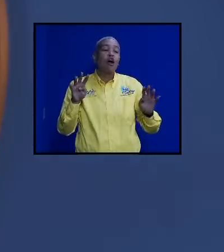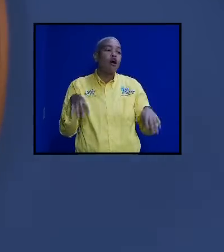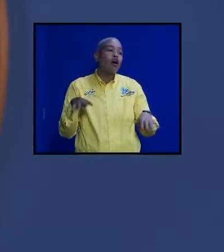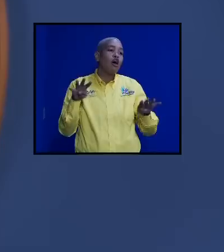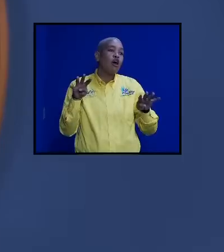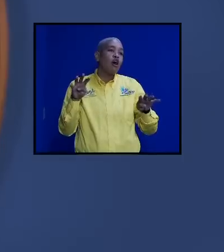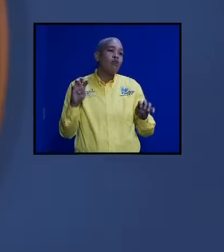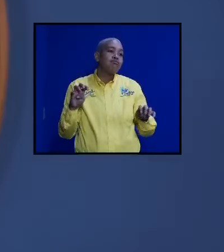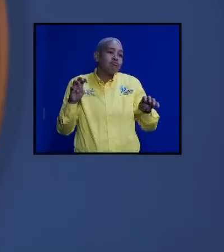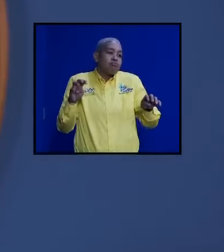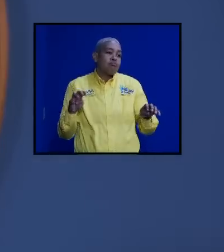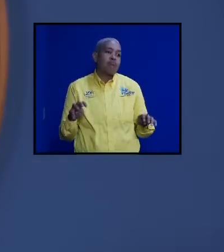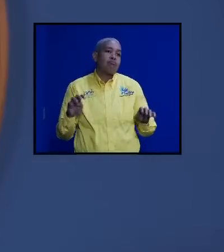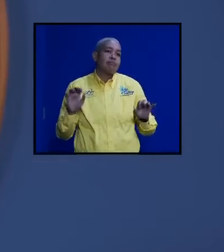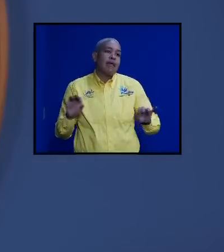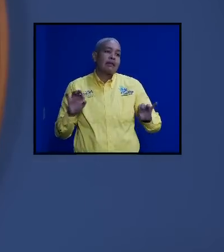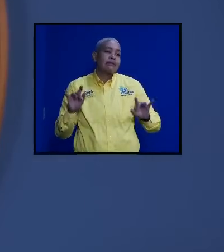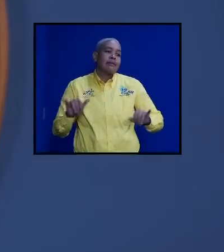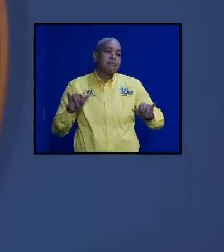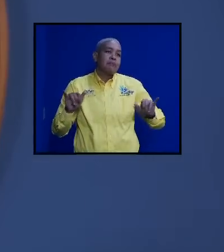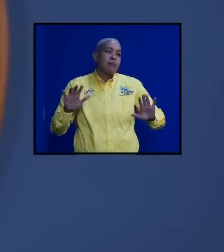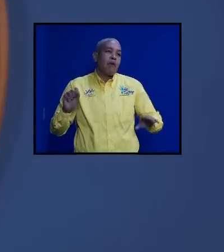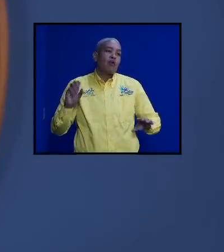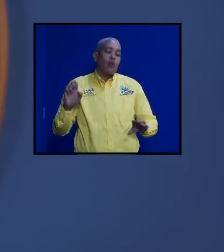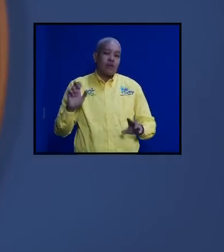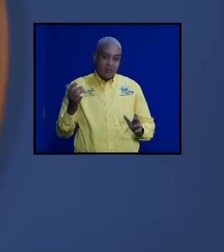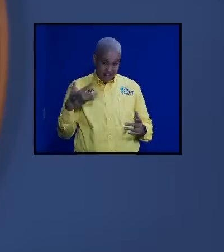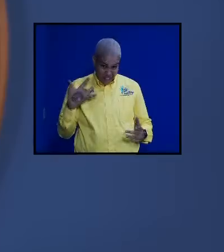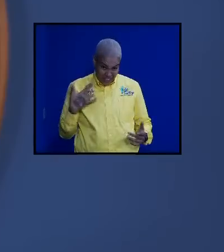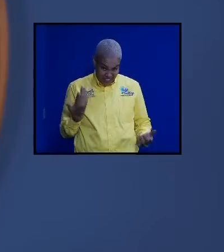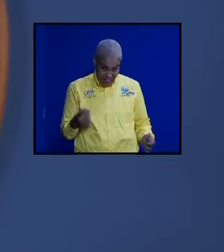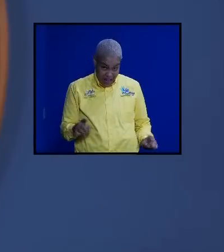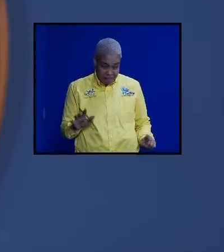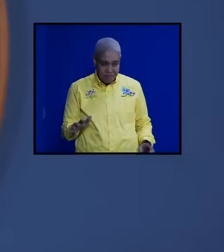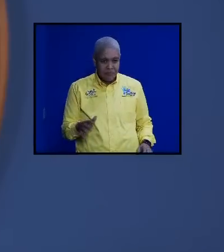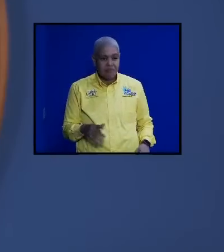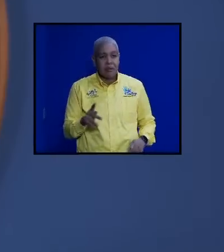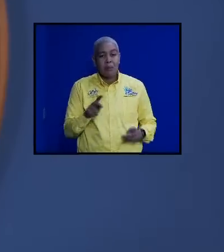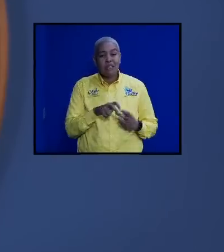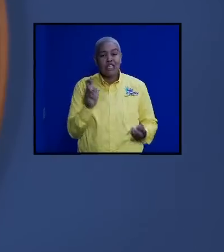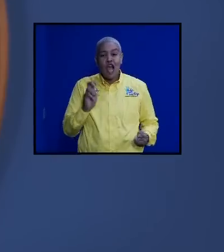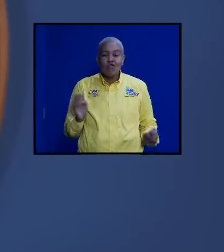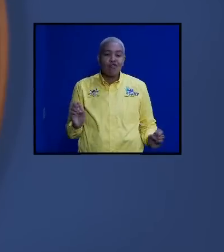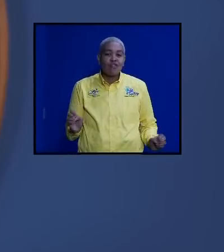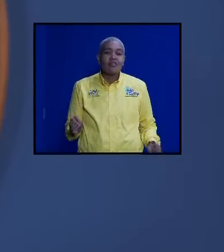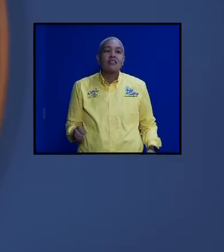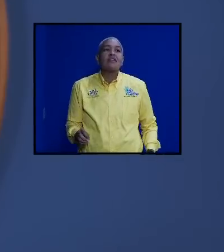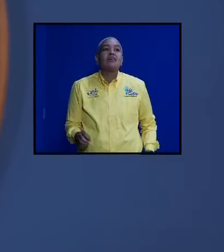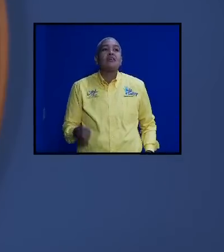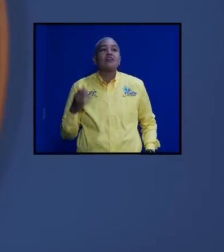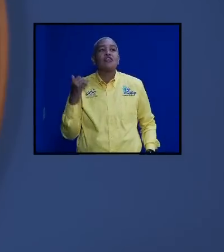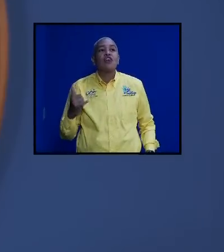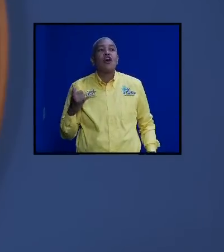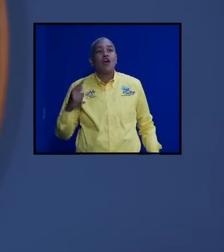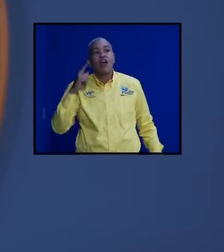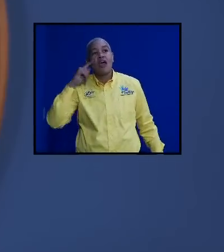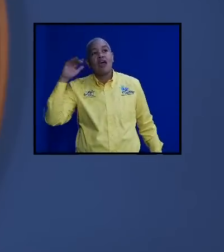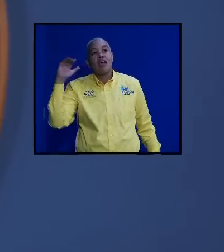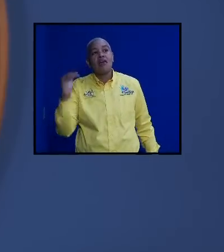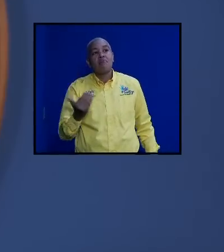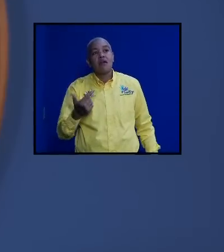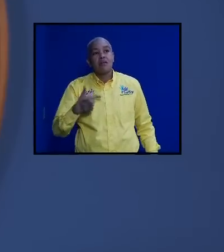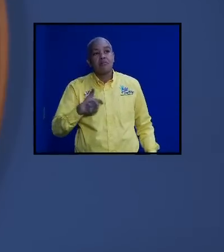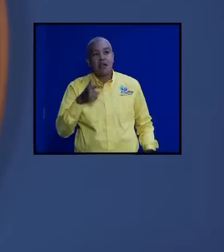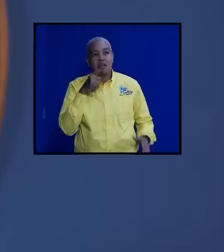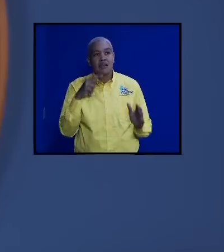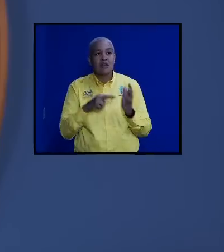Jamila, thank you so much for those very important questions. Let me start with the shock value. By now, it would be apparent that it is not my intention